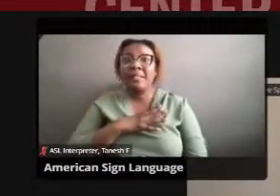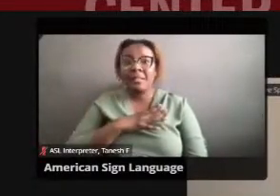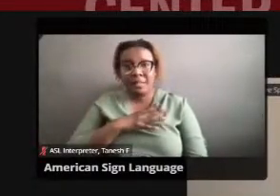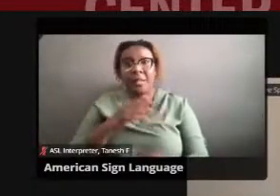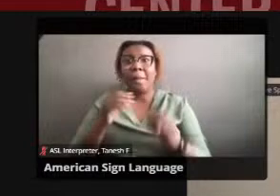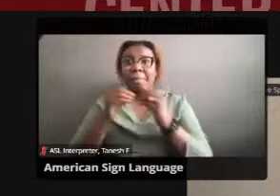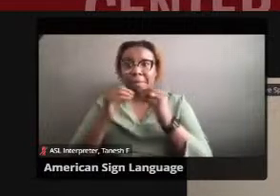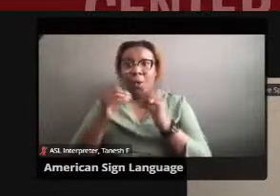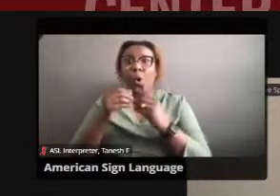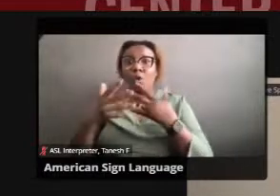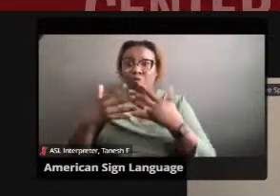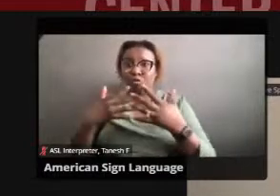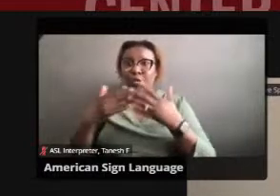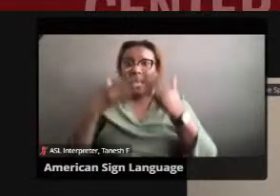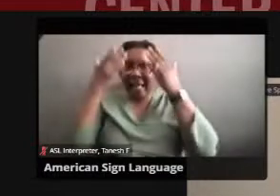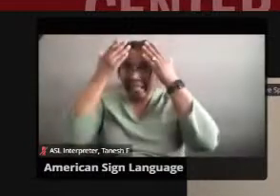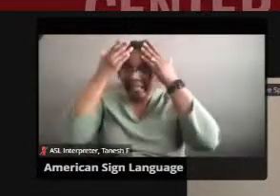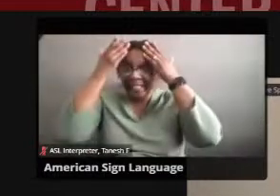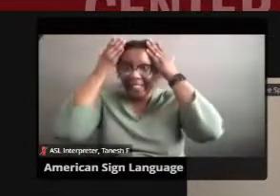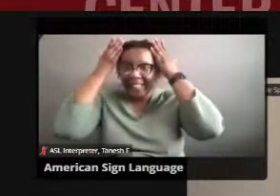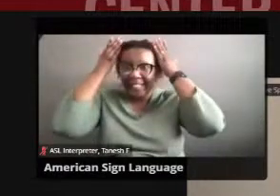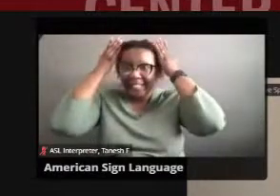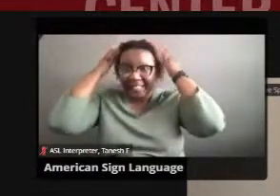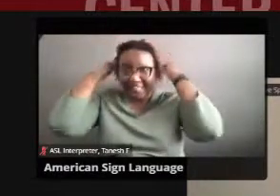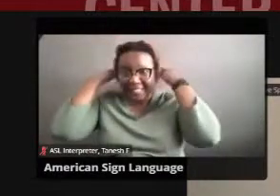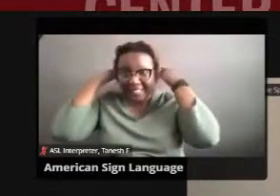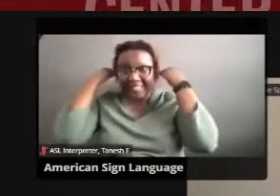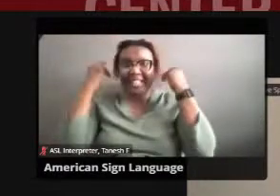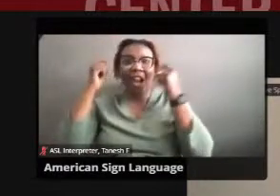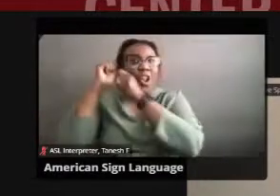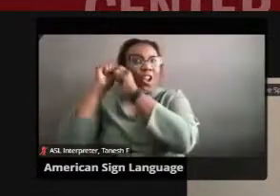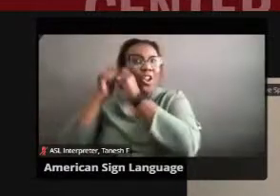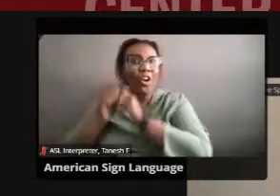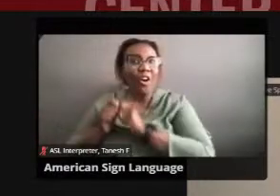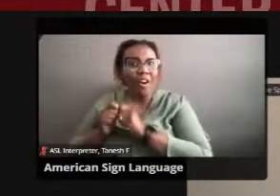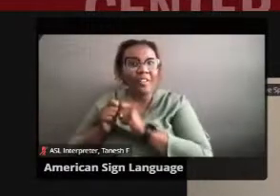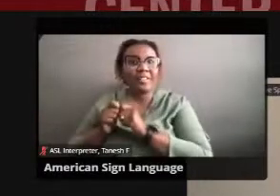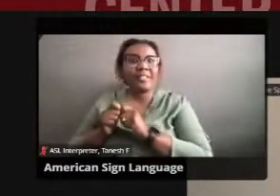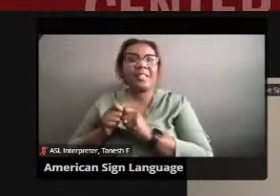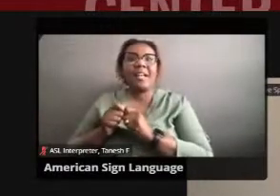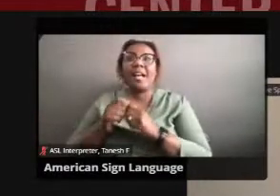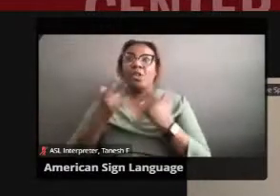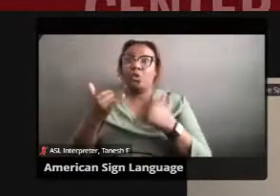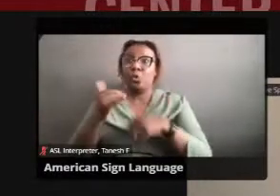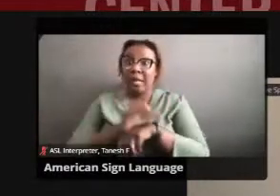increasingly graying locks. And I am wearing a collar tonight, something that I don't